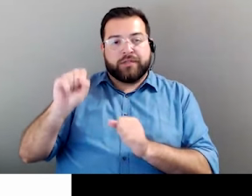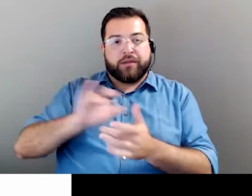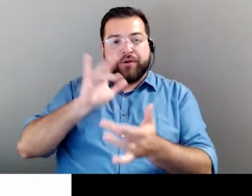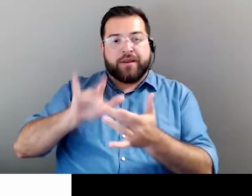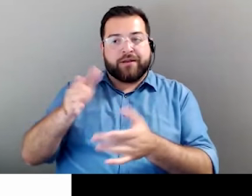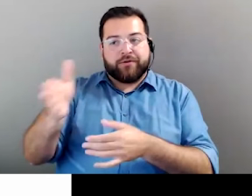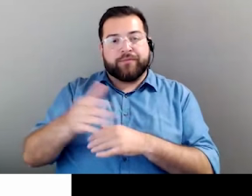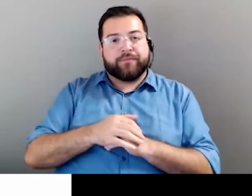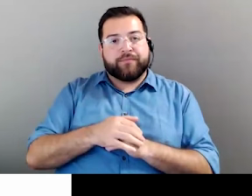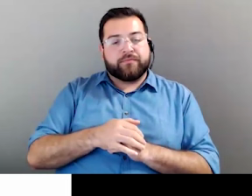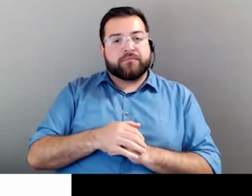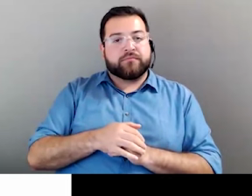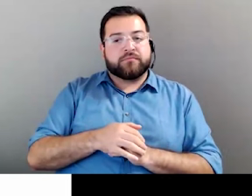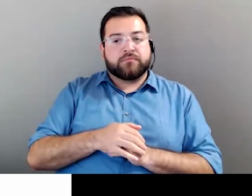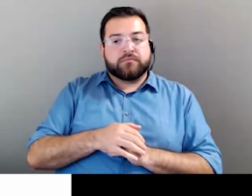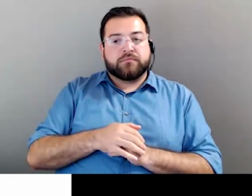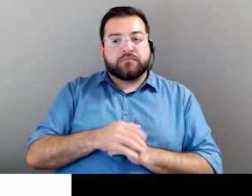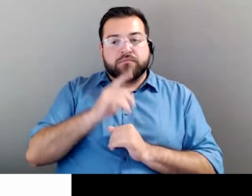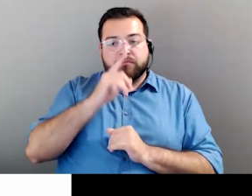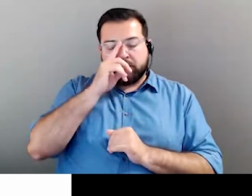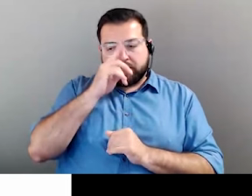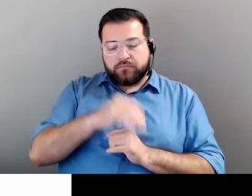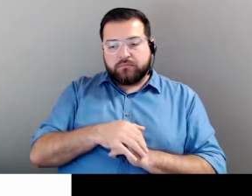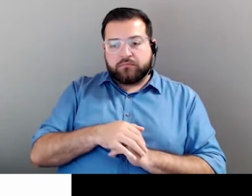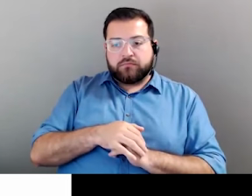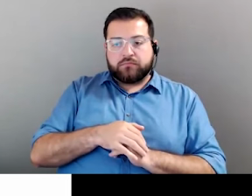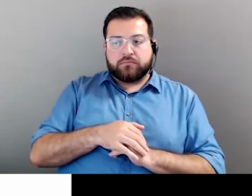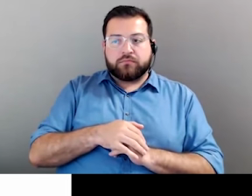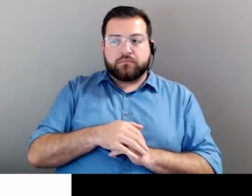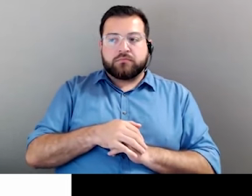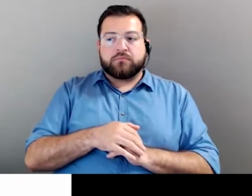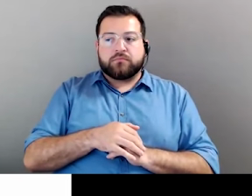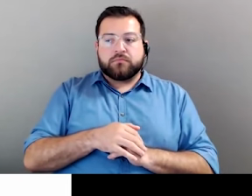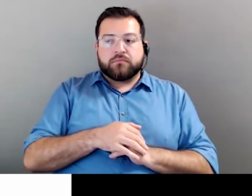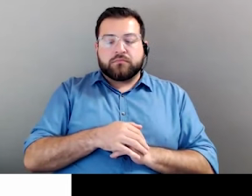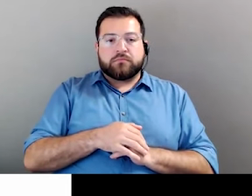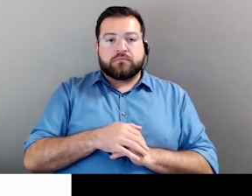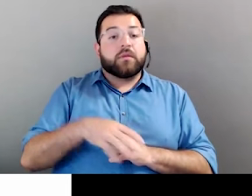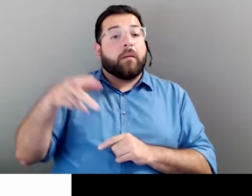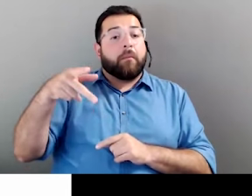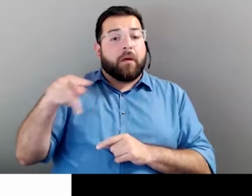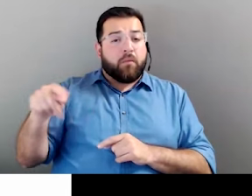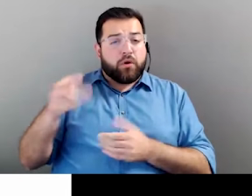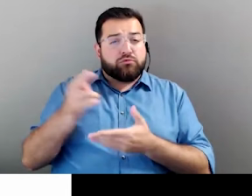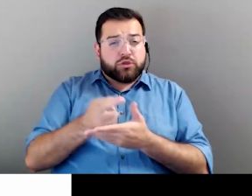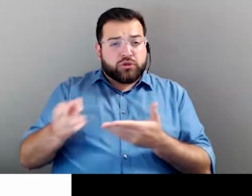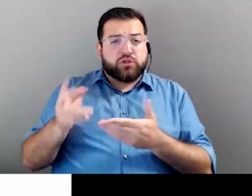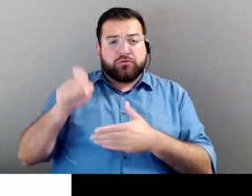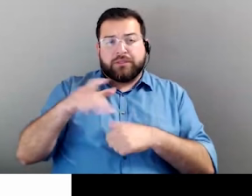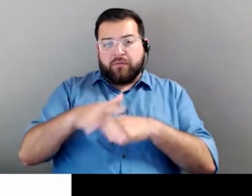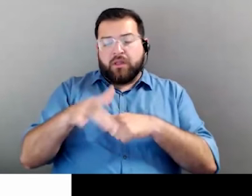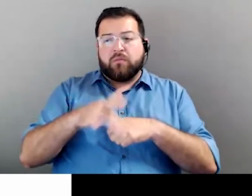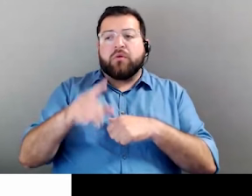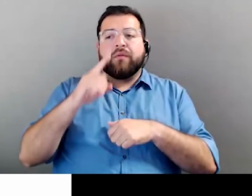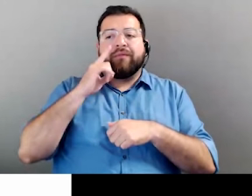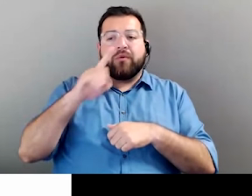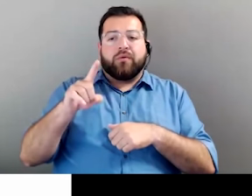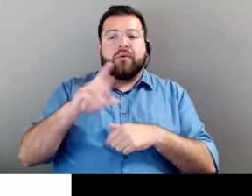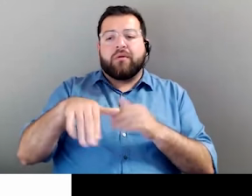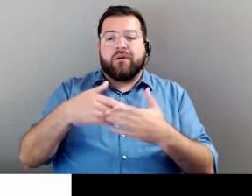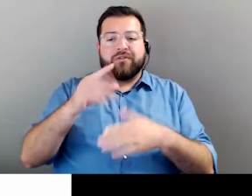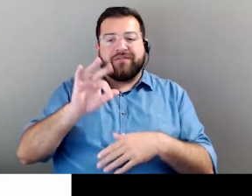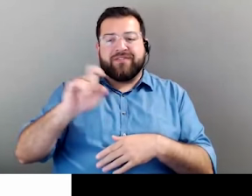as well. And you said this will be available with the rest of the Flex Day. I believe so. And if not, I will